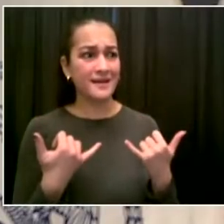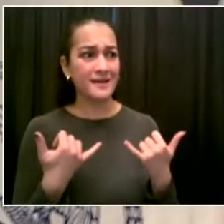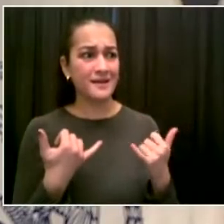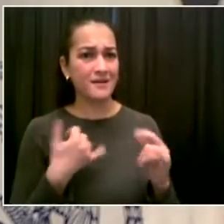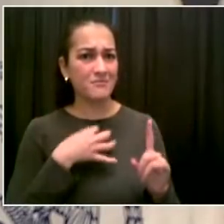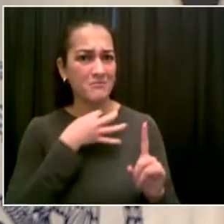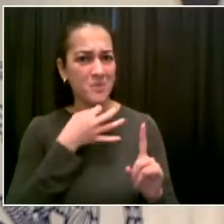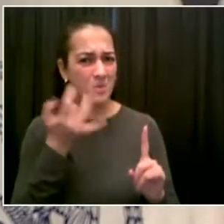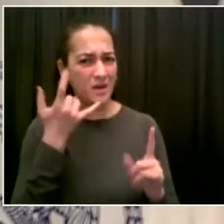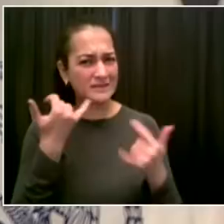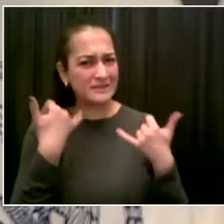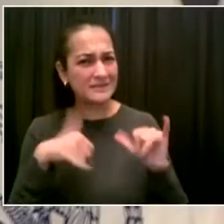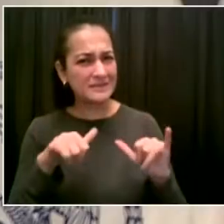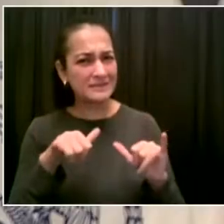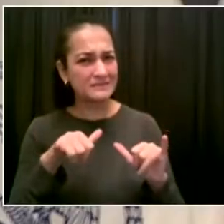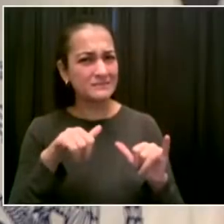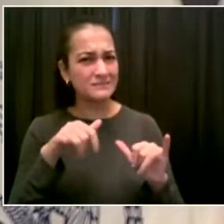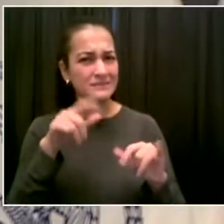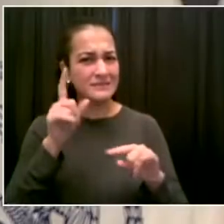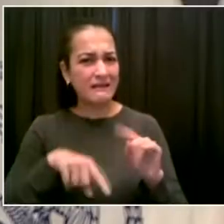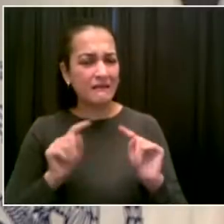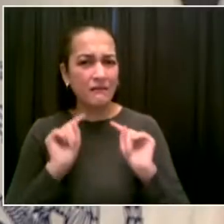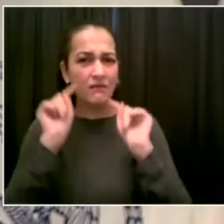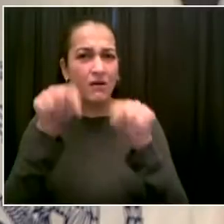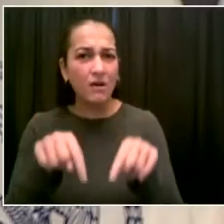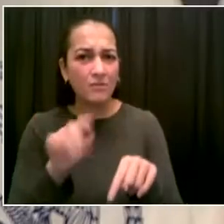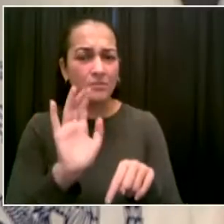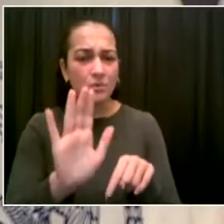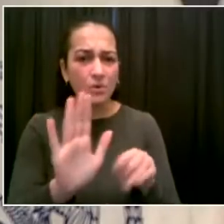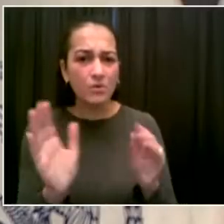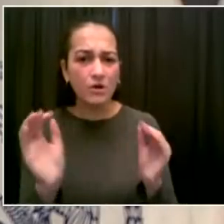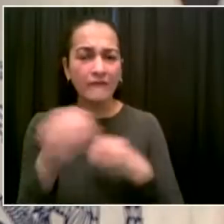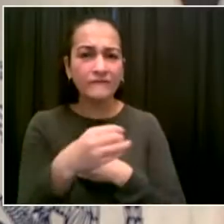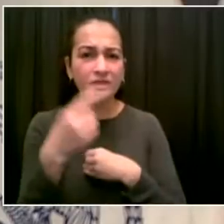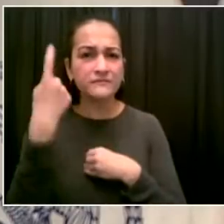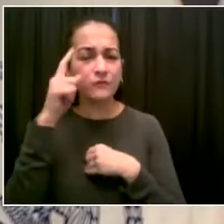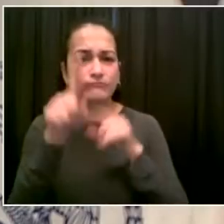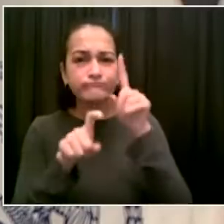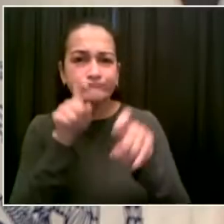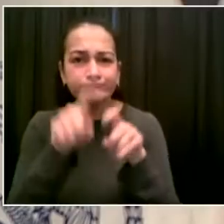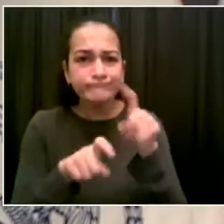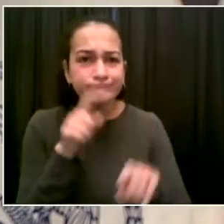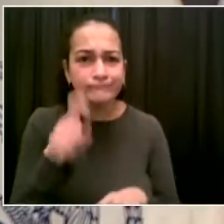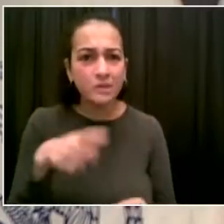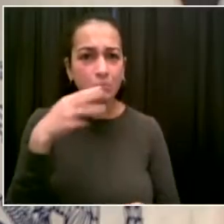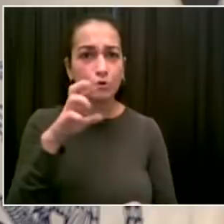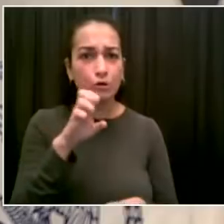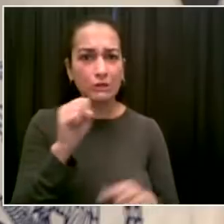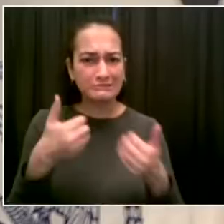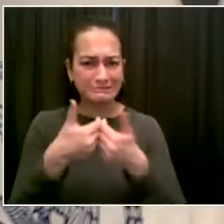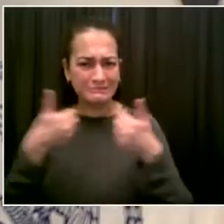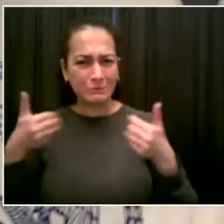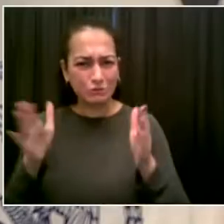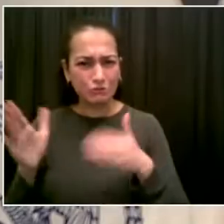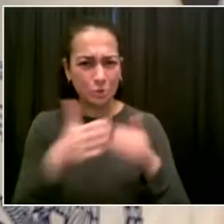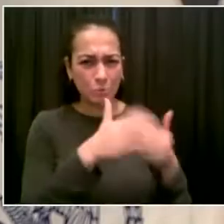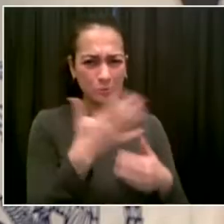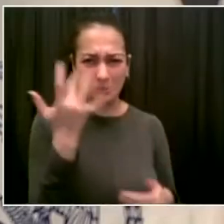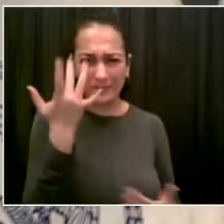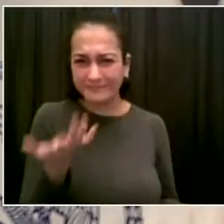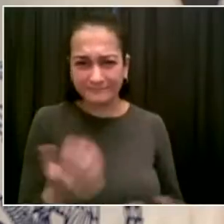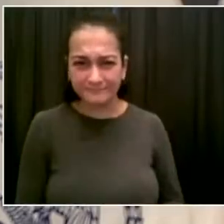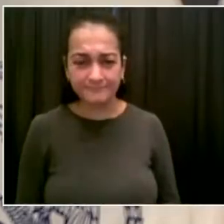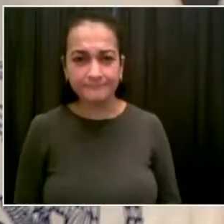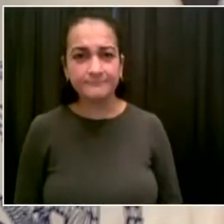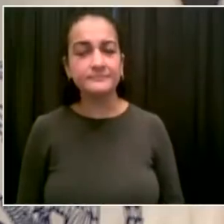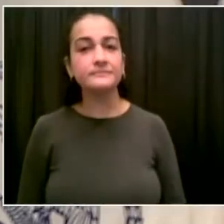they getting the longer timeline, especially given the nature of their job? They get to go out and be in contact with the world, unlike the